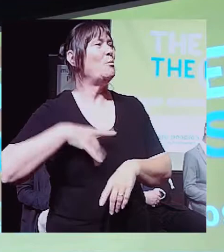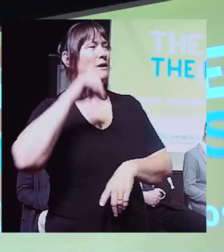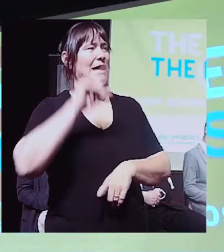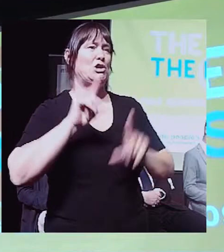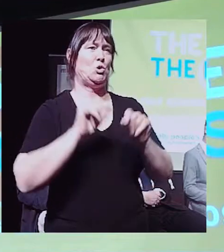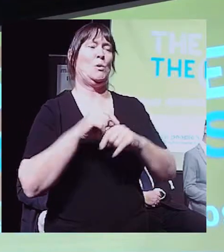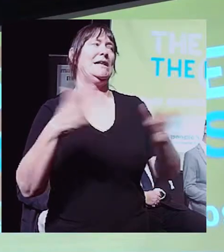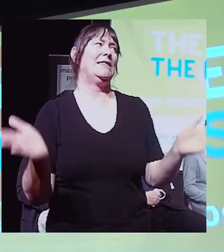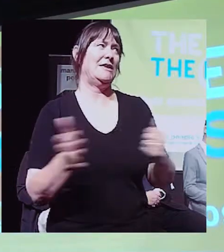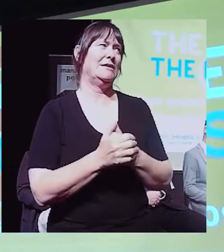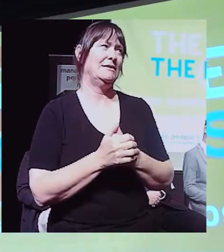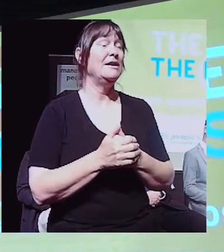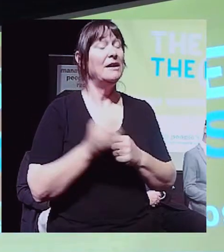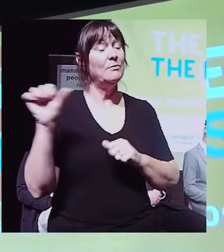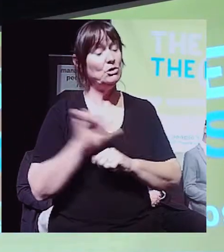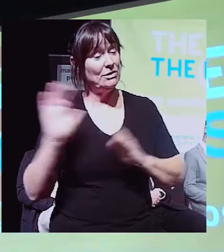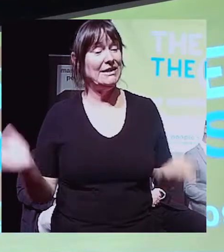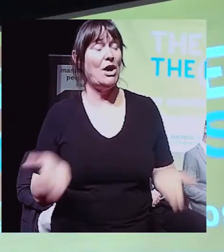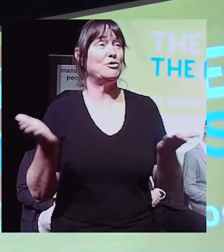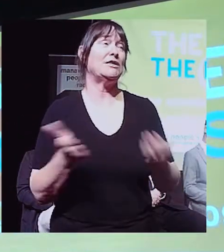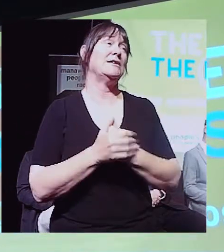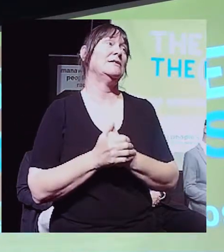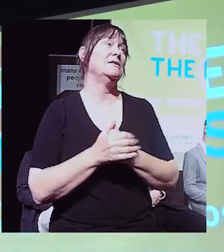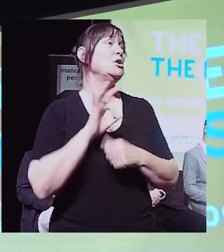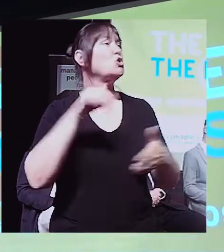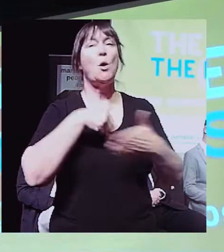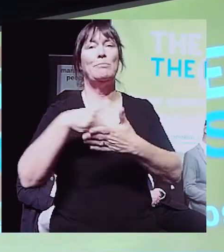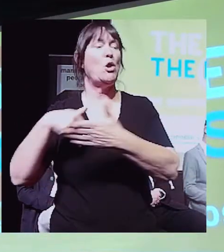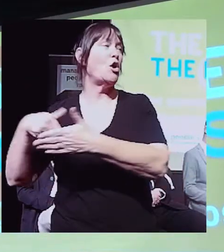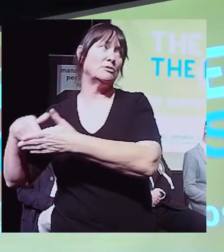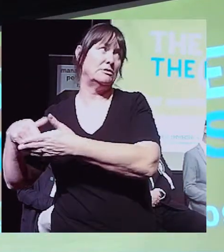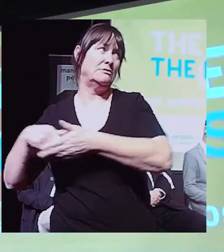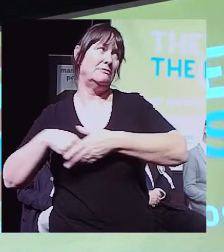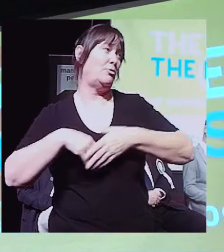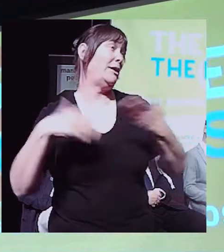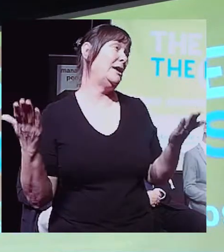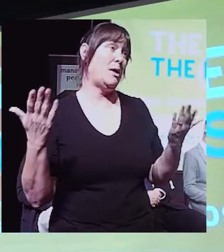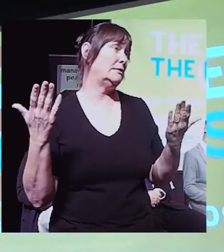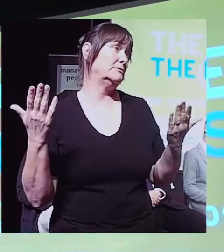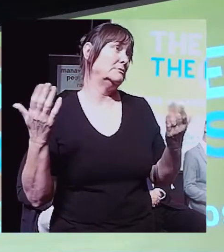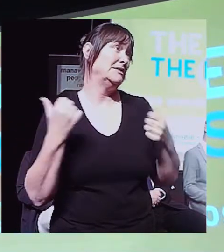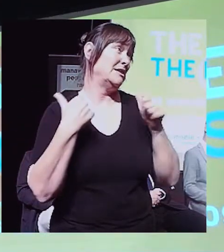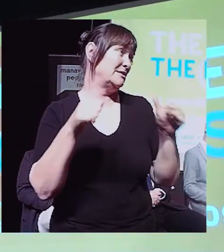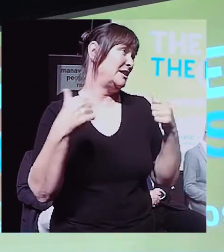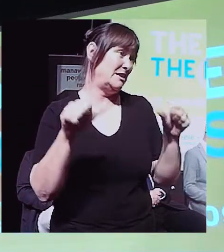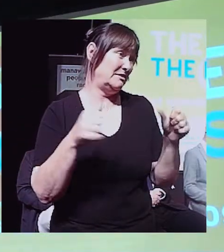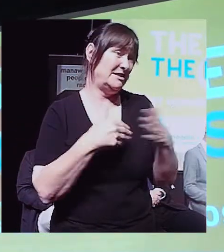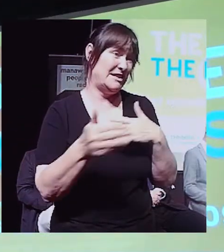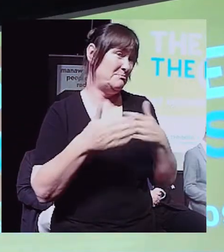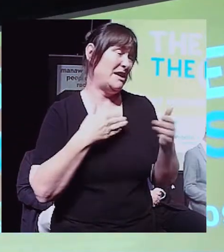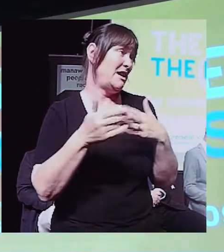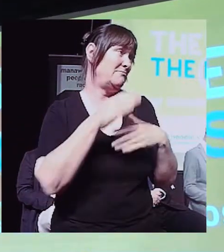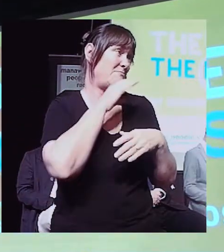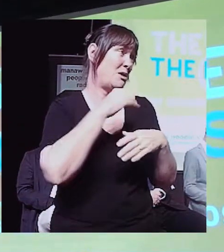anything, and they should be encouraged to do it as well. There should be no blocks put in the way of anybody succeeding regardless of